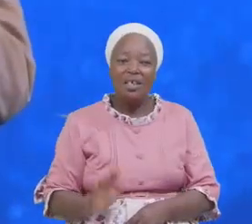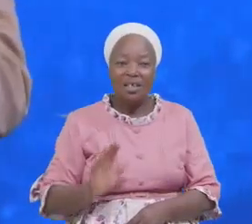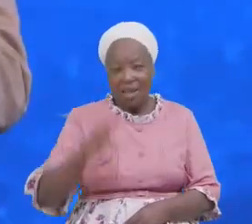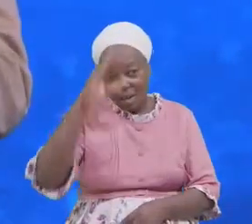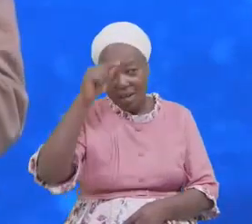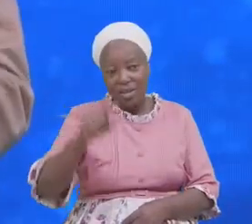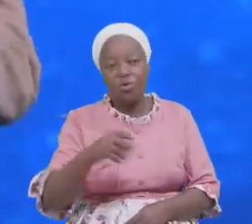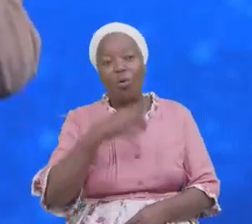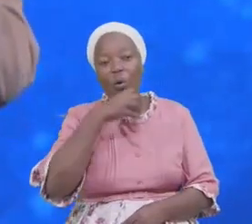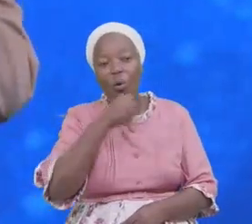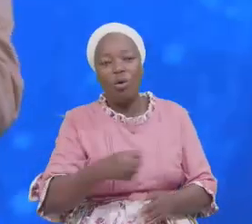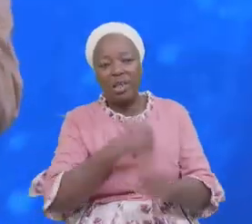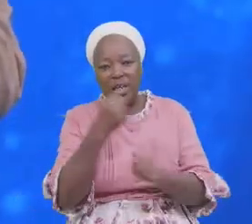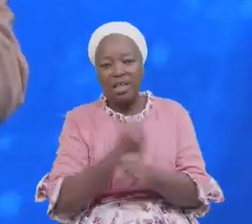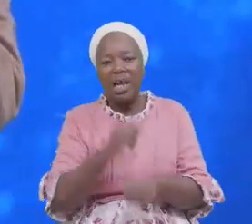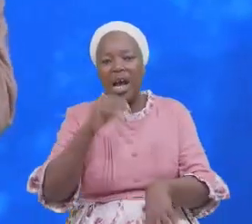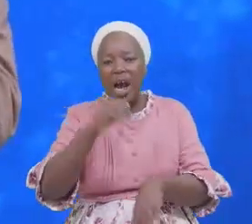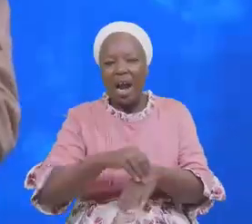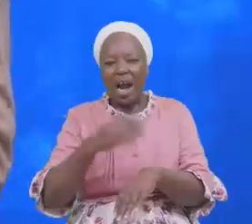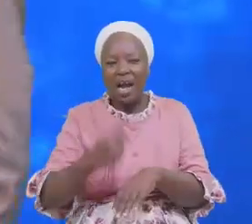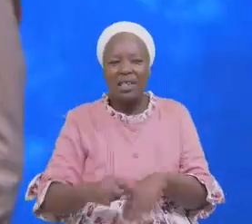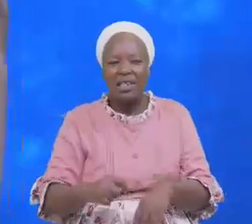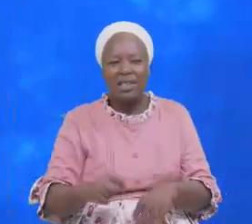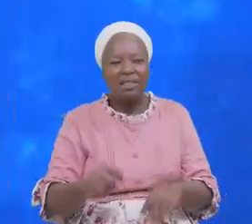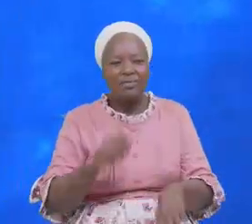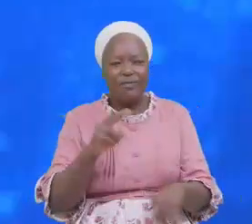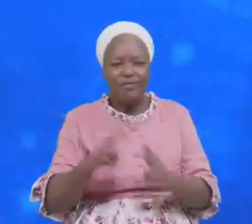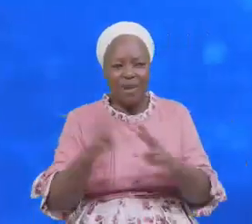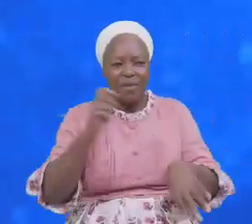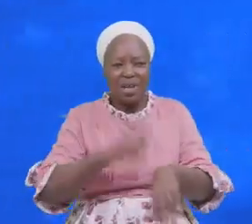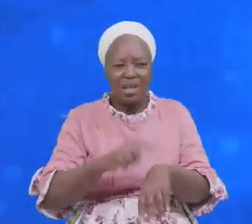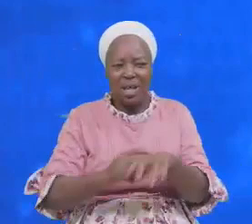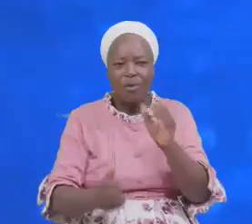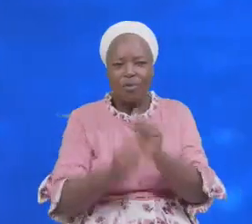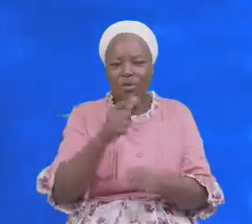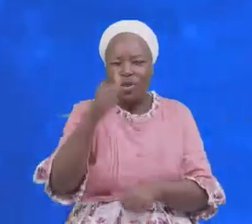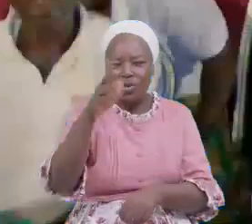which God had spoken to him.